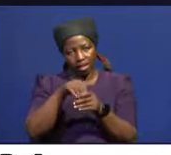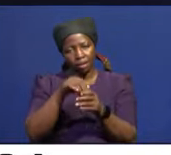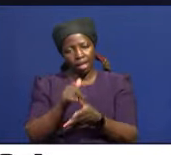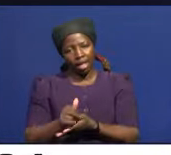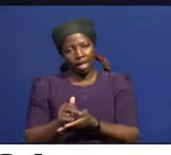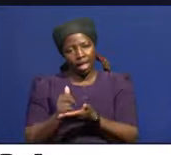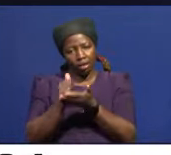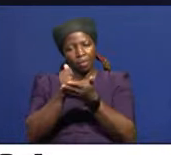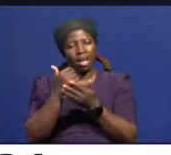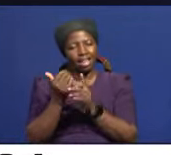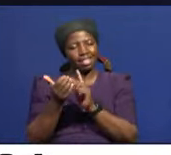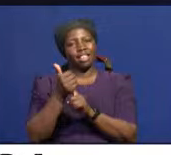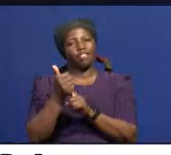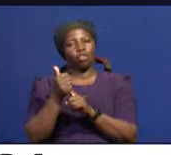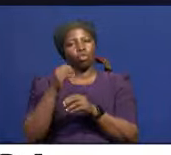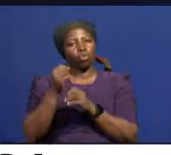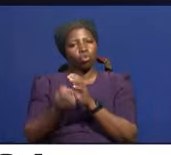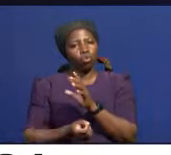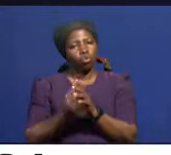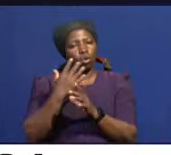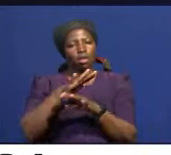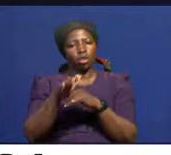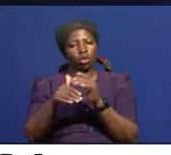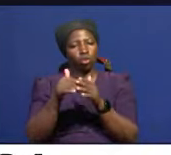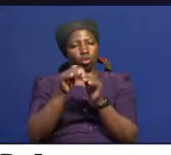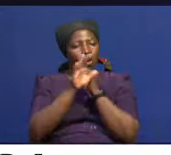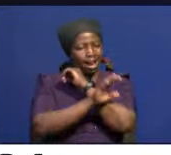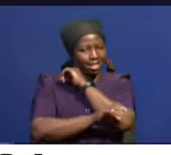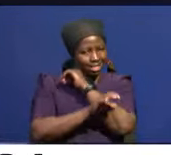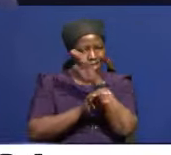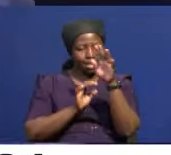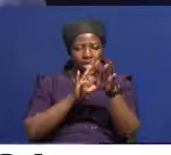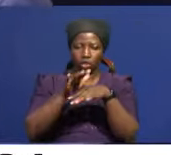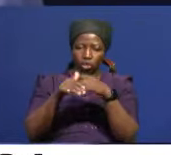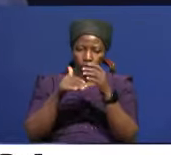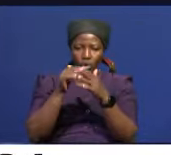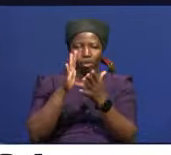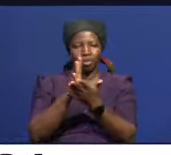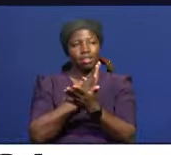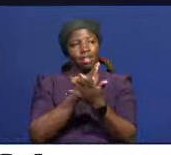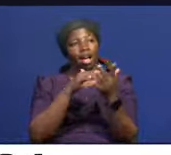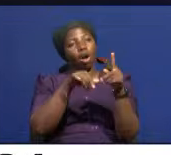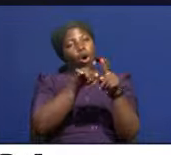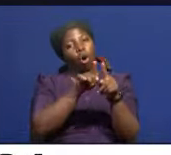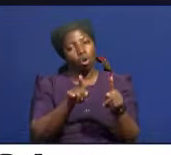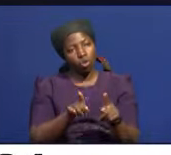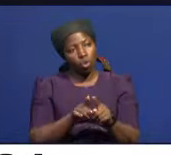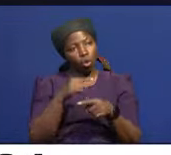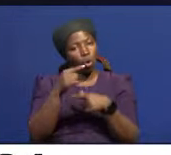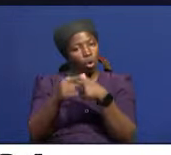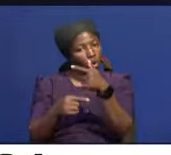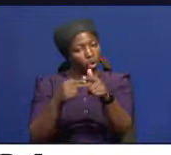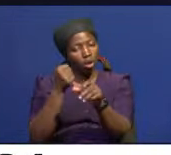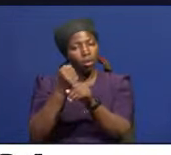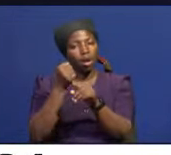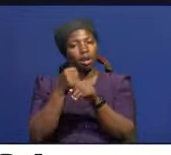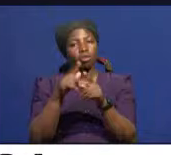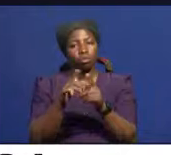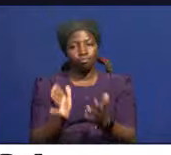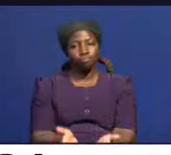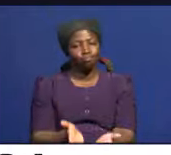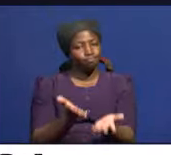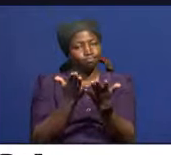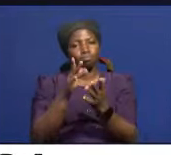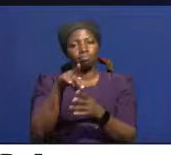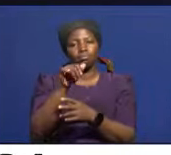aggressive growth across all countries in all sectors. Also, ongoing efforts to accelerate